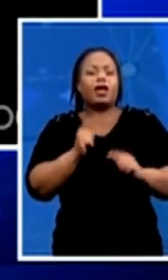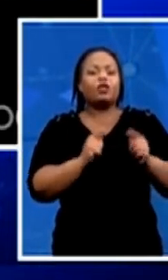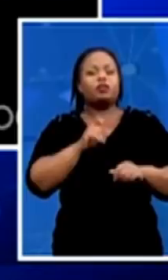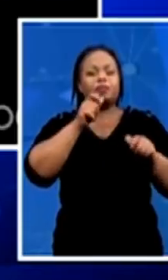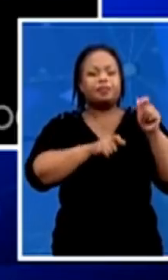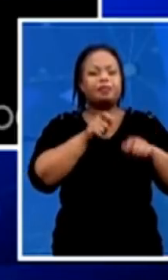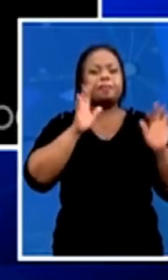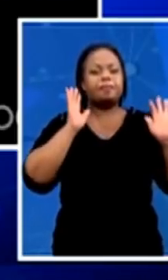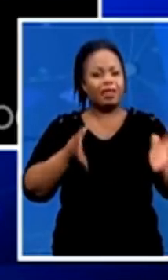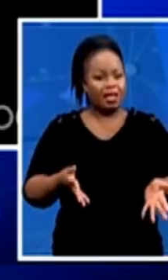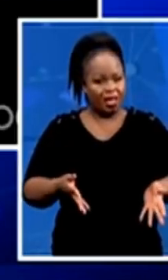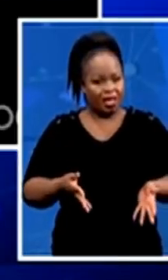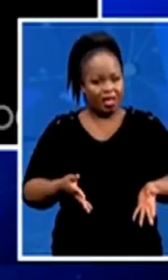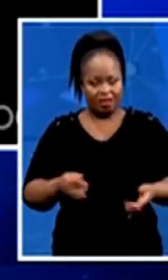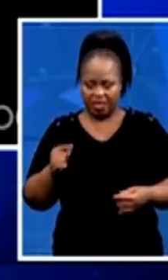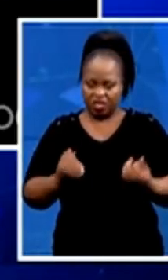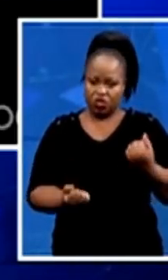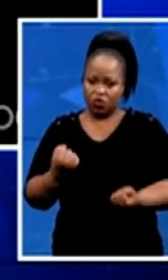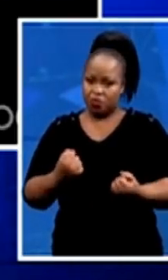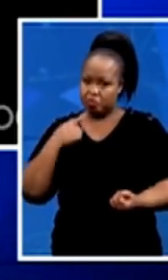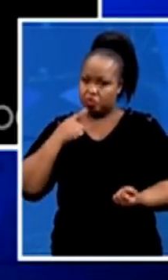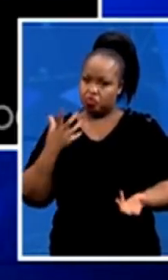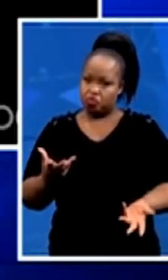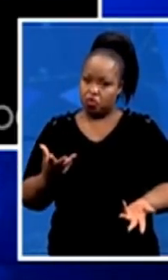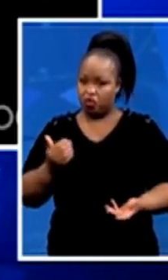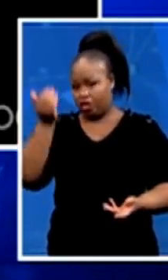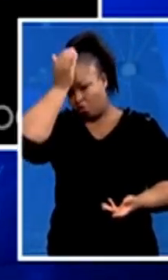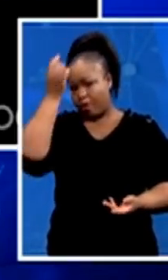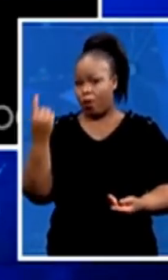said in Zuma 1, in this case,